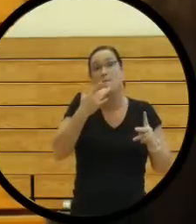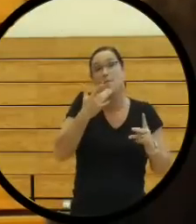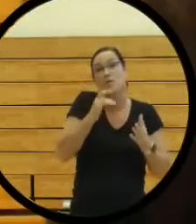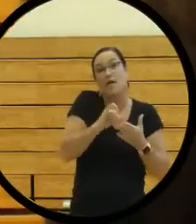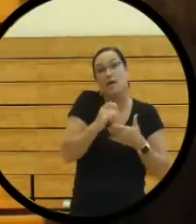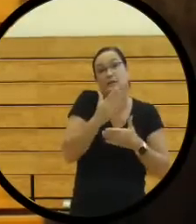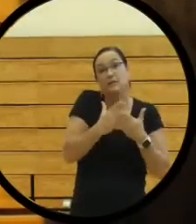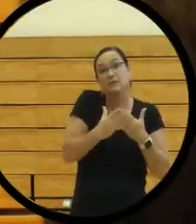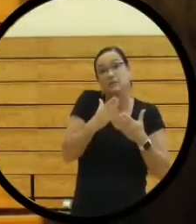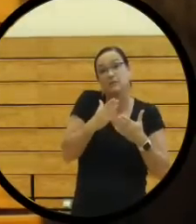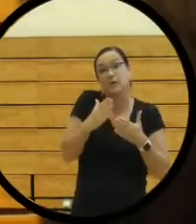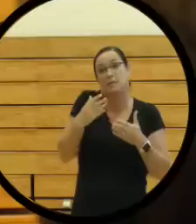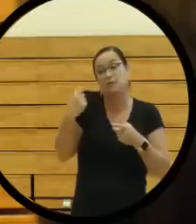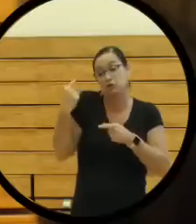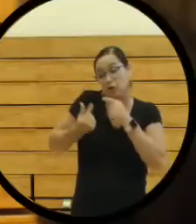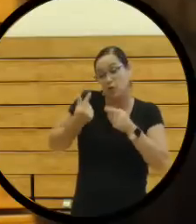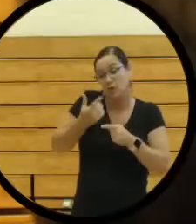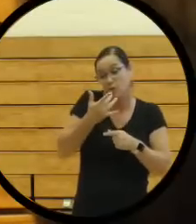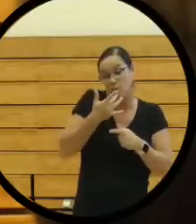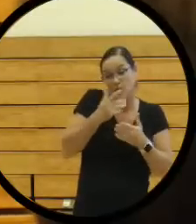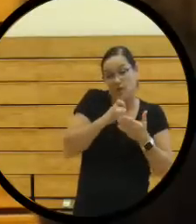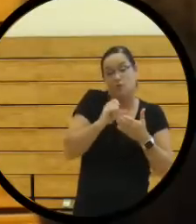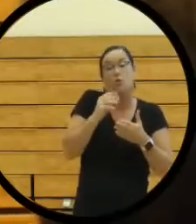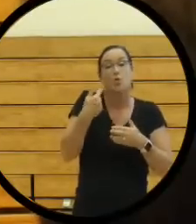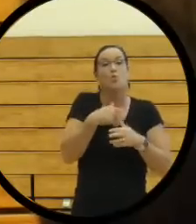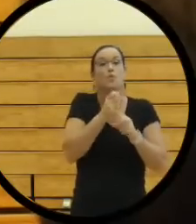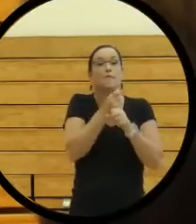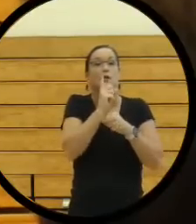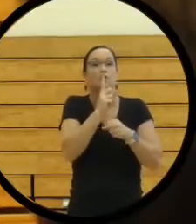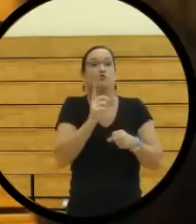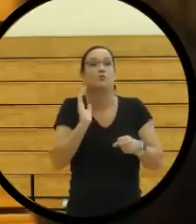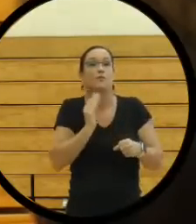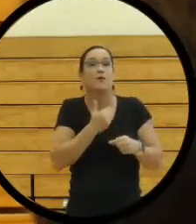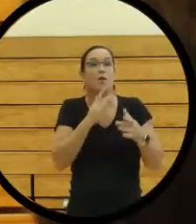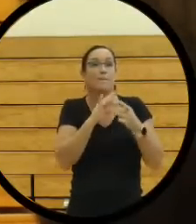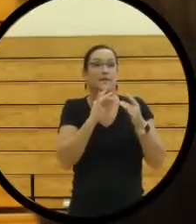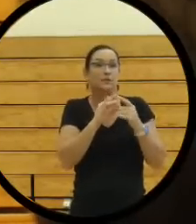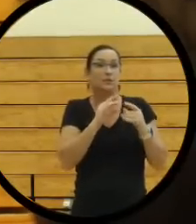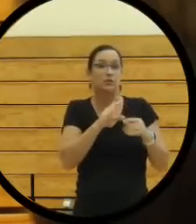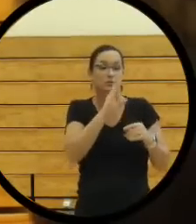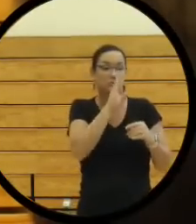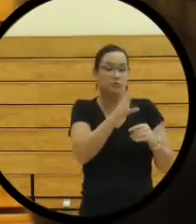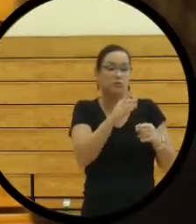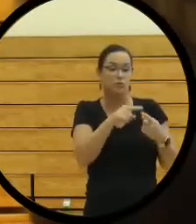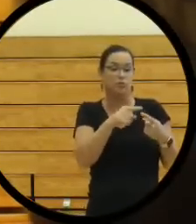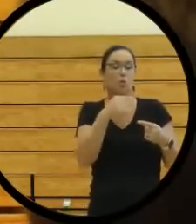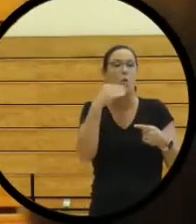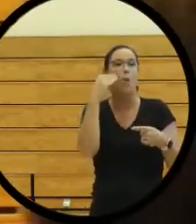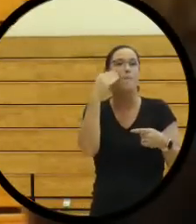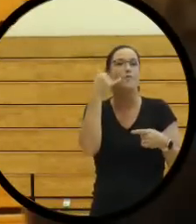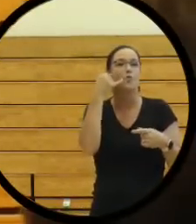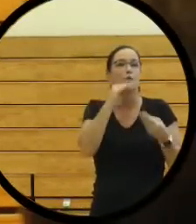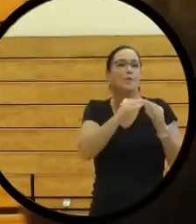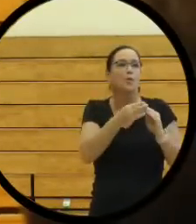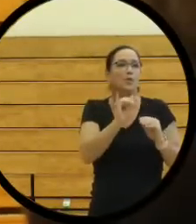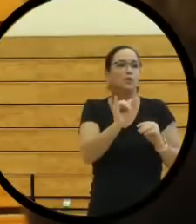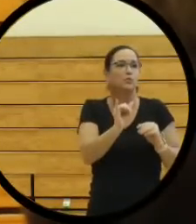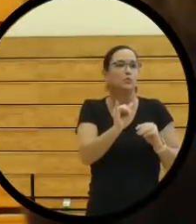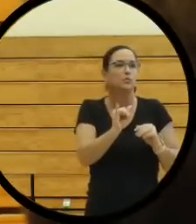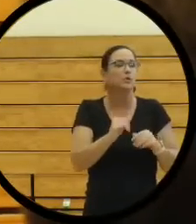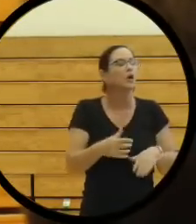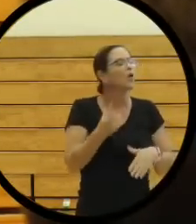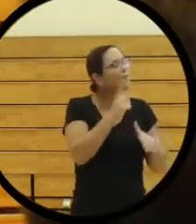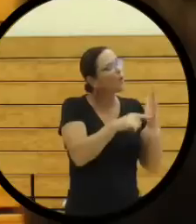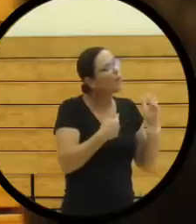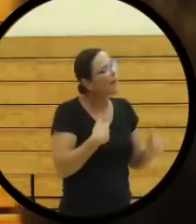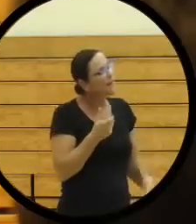prefer, you know, some generations, and we recognize that. So we make sure that our messages go through landlines as well. But what I'm